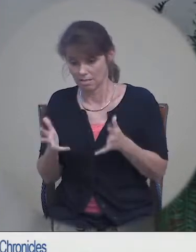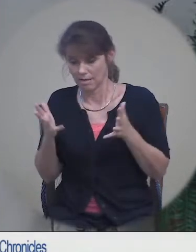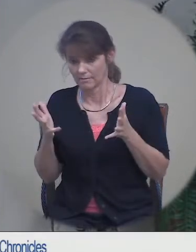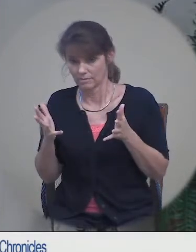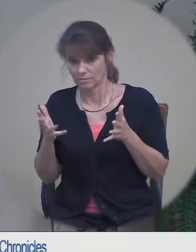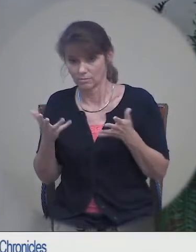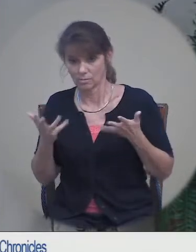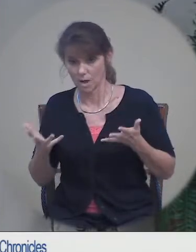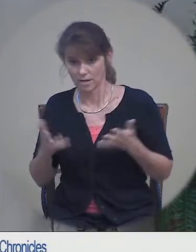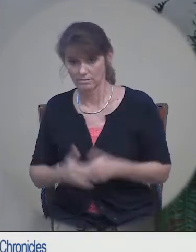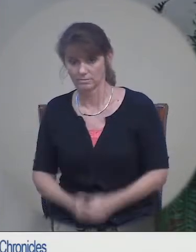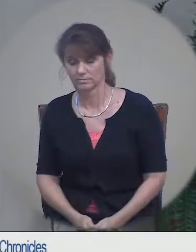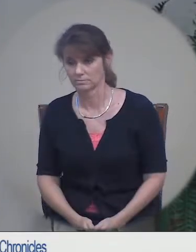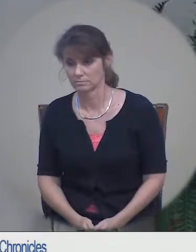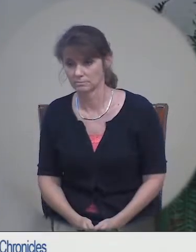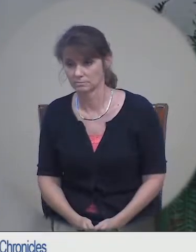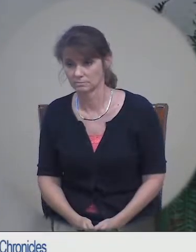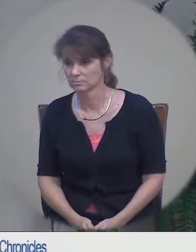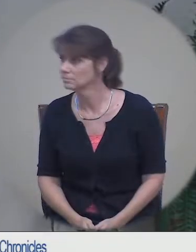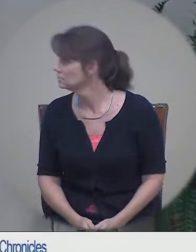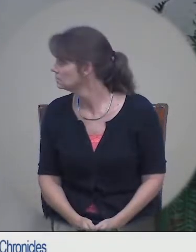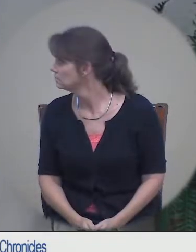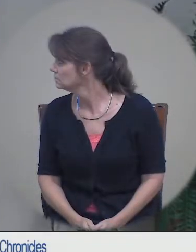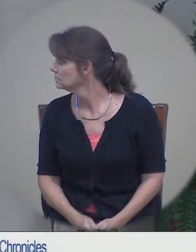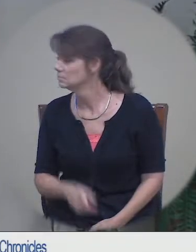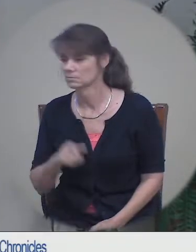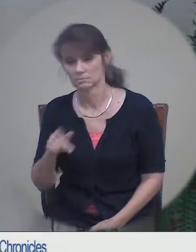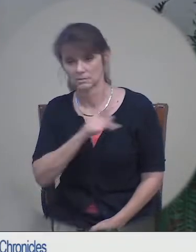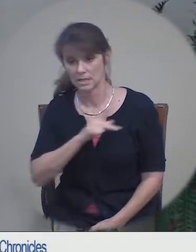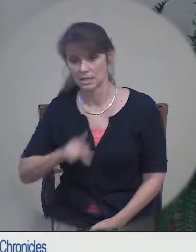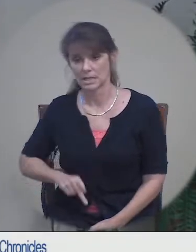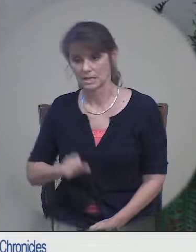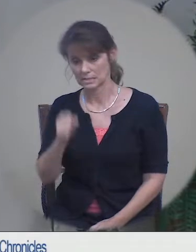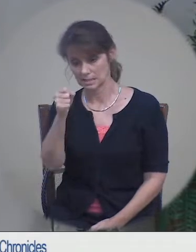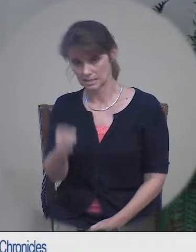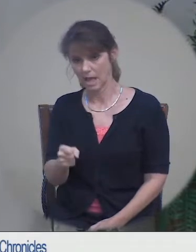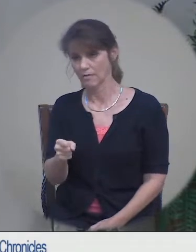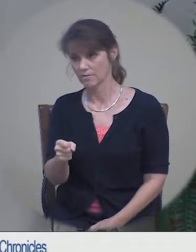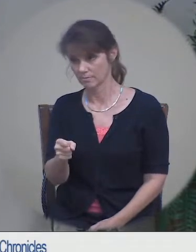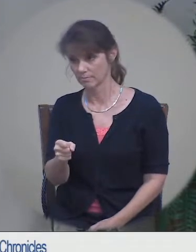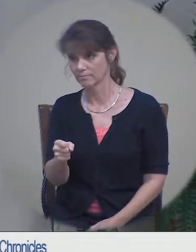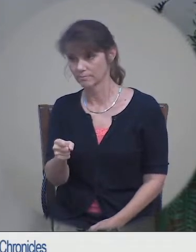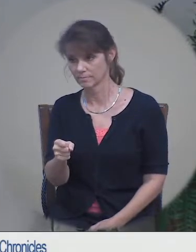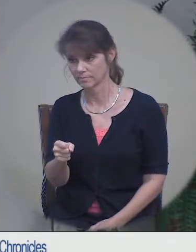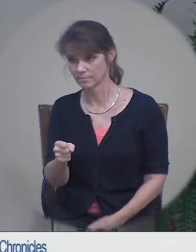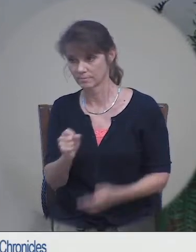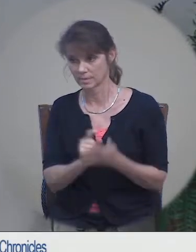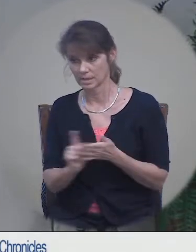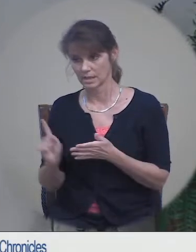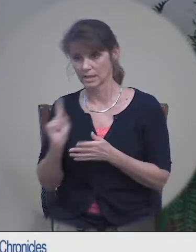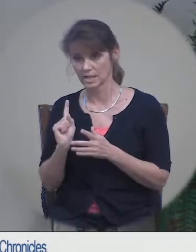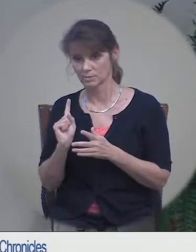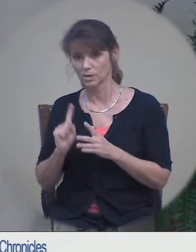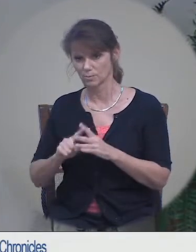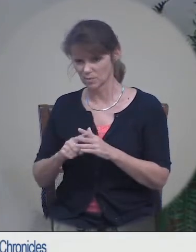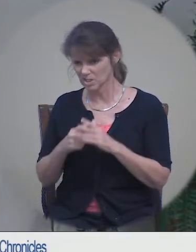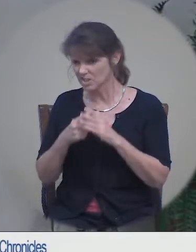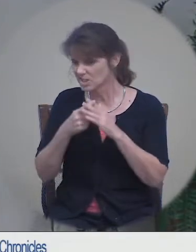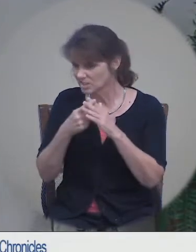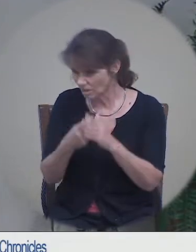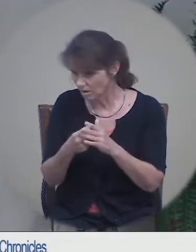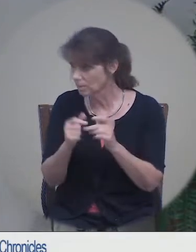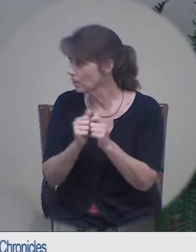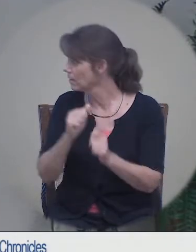from the focus of our writers to some degree, is the kings of the south. Last week, we did begin that by looking